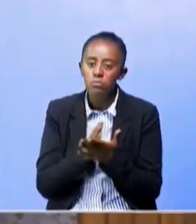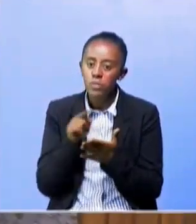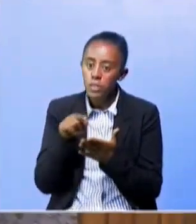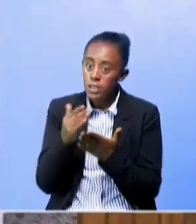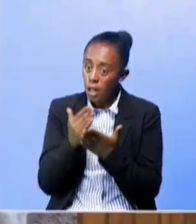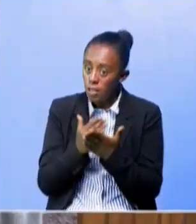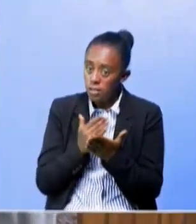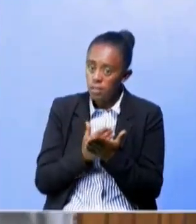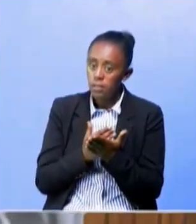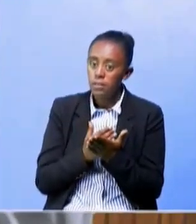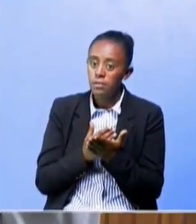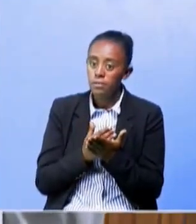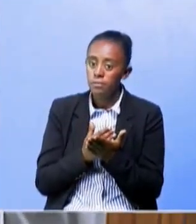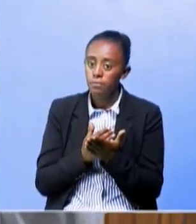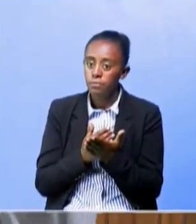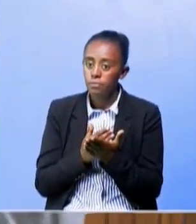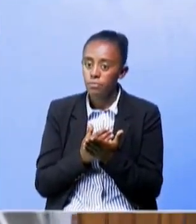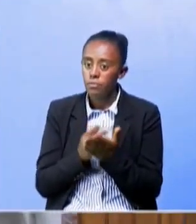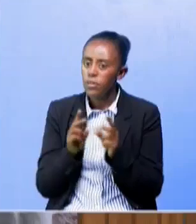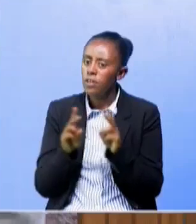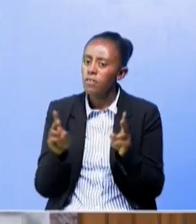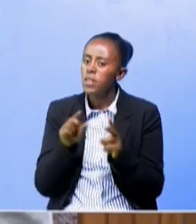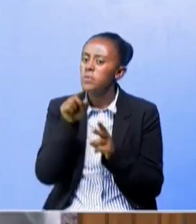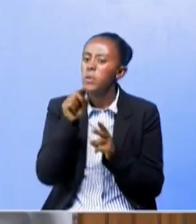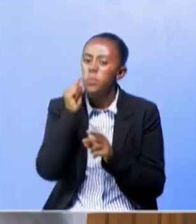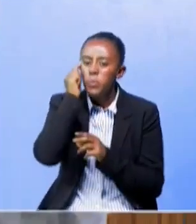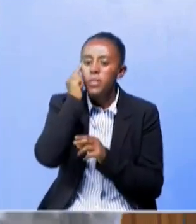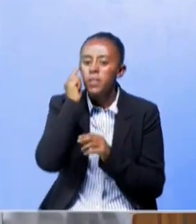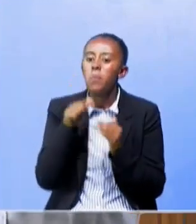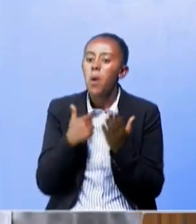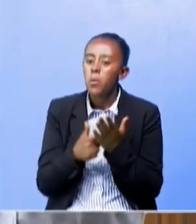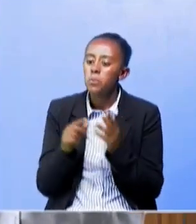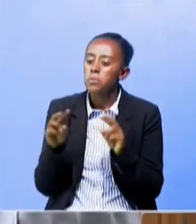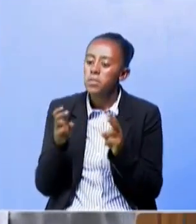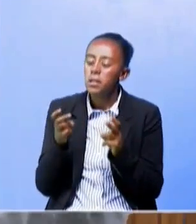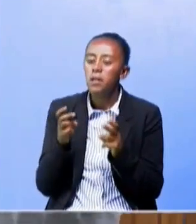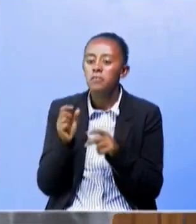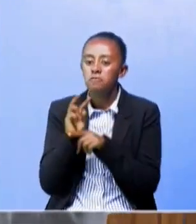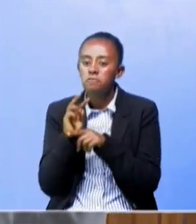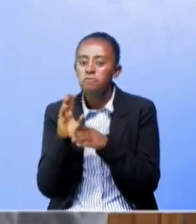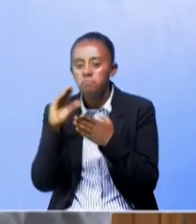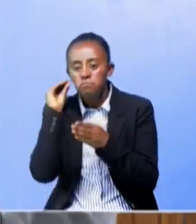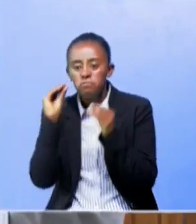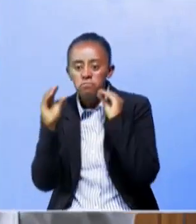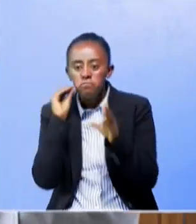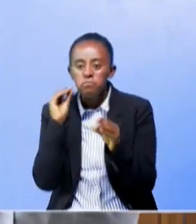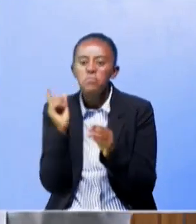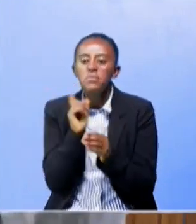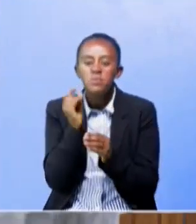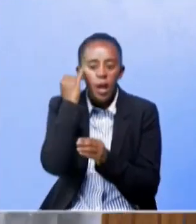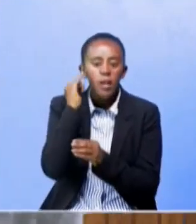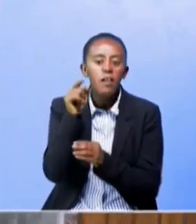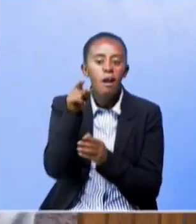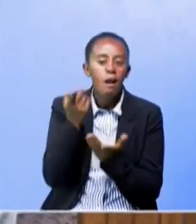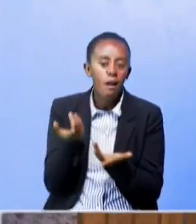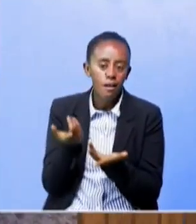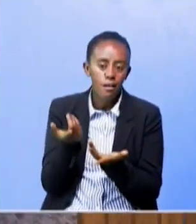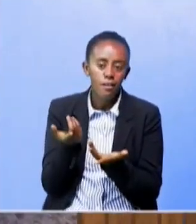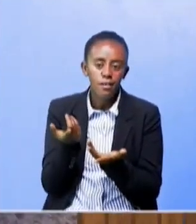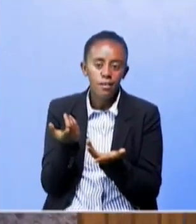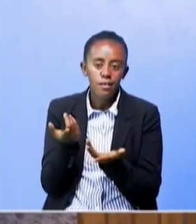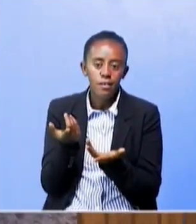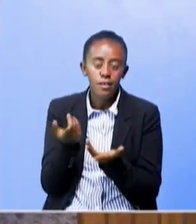lesson. Very interesting. What do you think about it? What's your opinion? What's your idea? Let me give